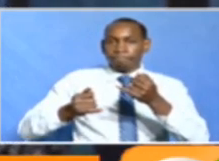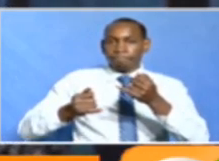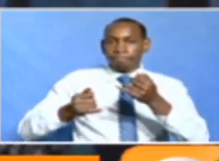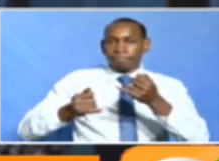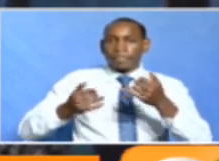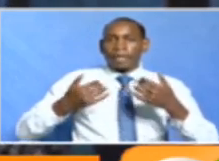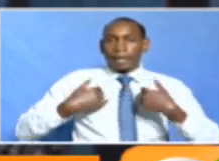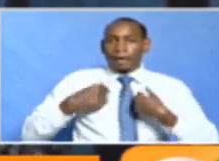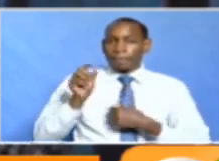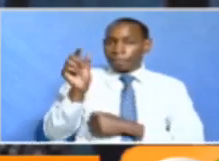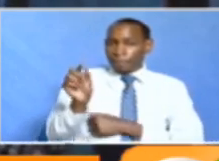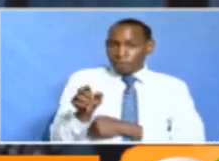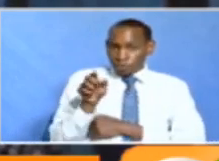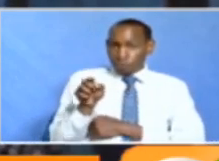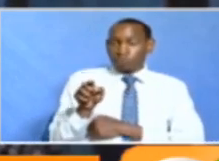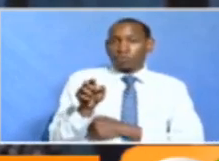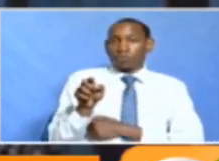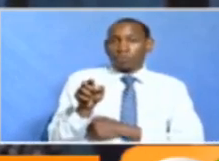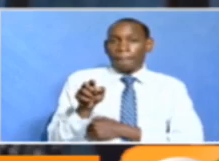have this person